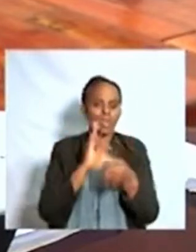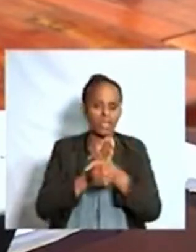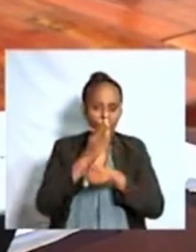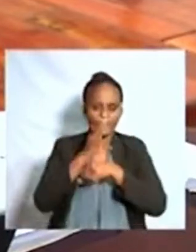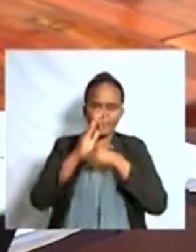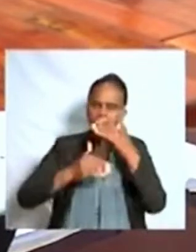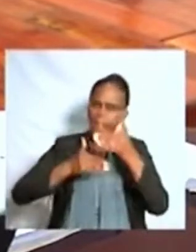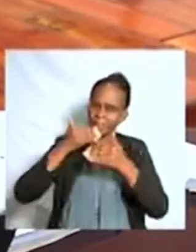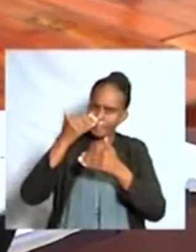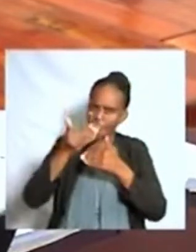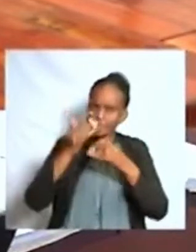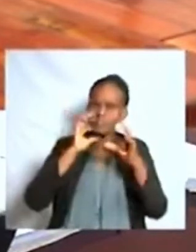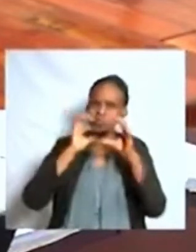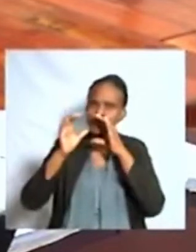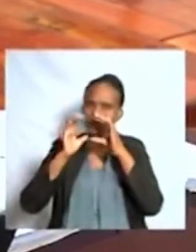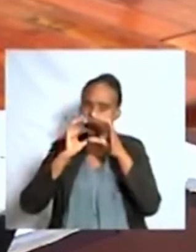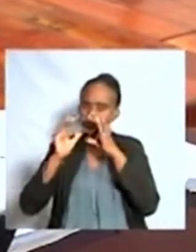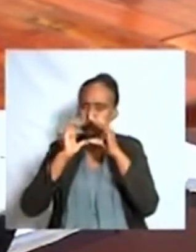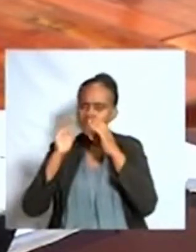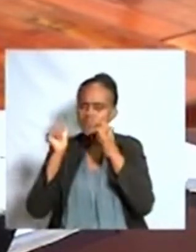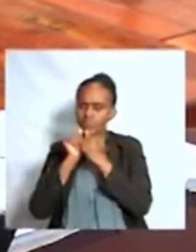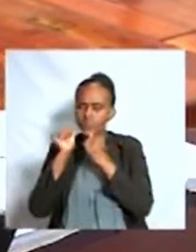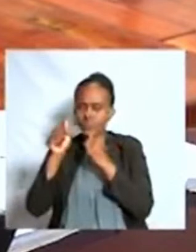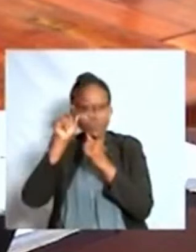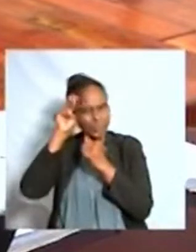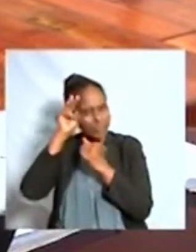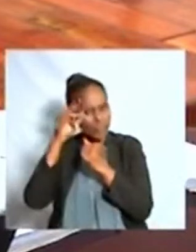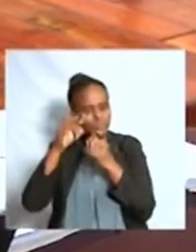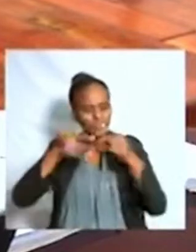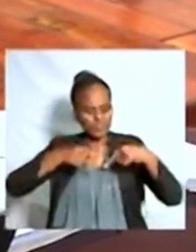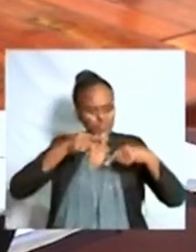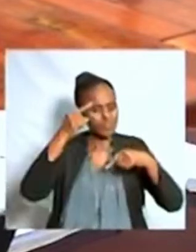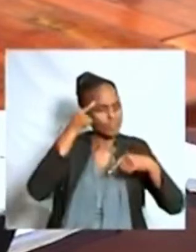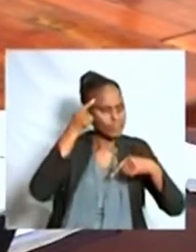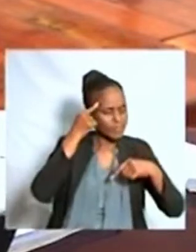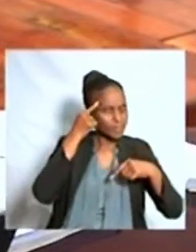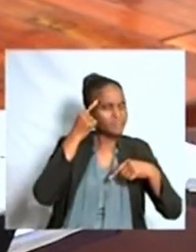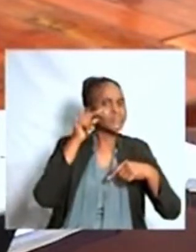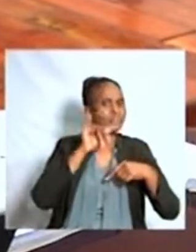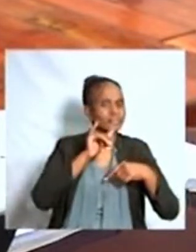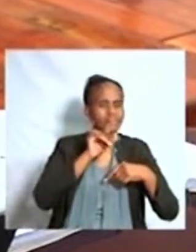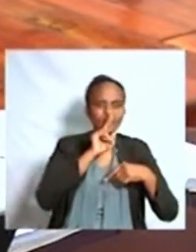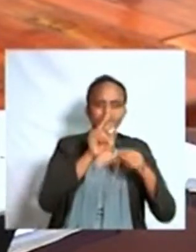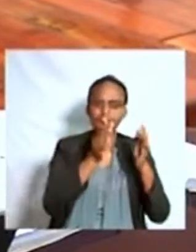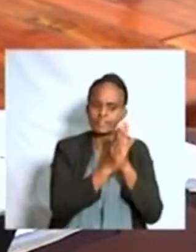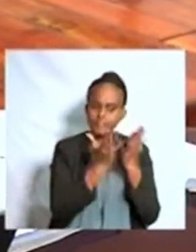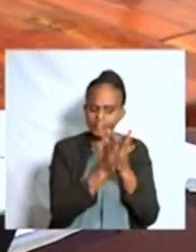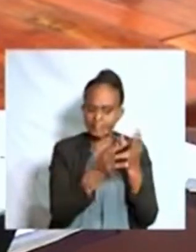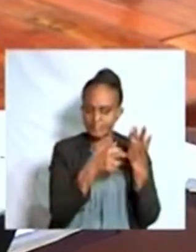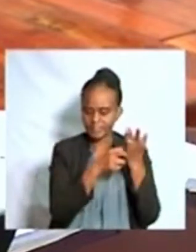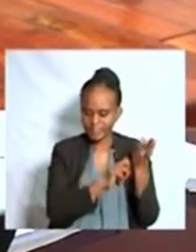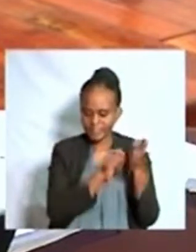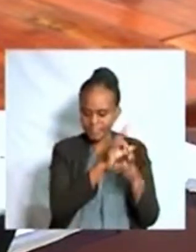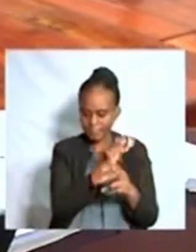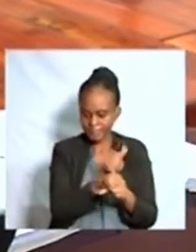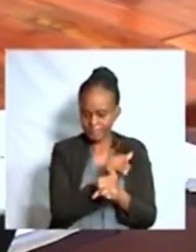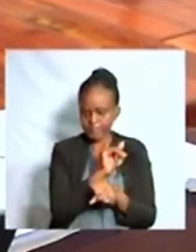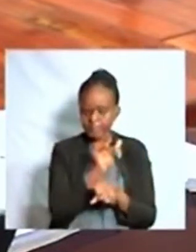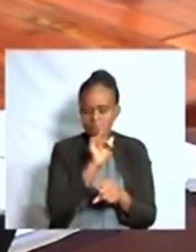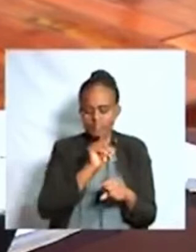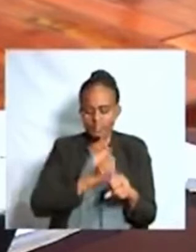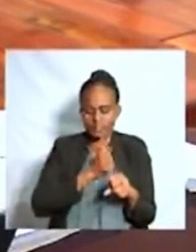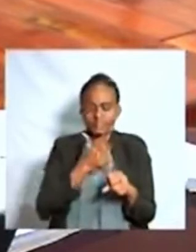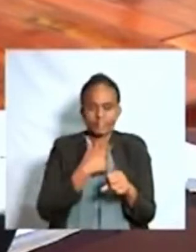following in communication from the Ministry of Local Government that The receipt books were so received. We have